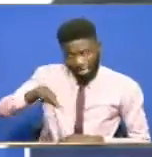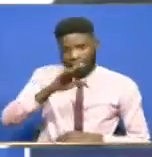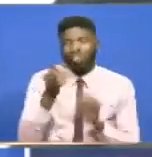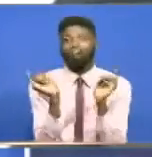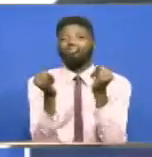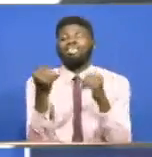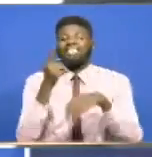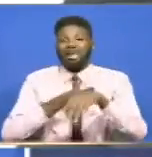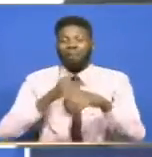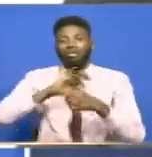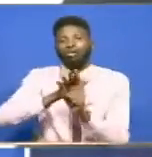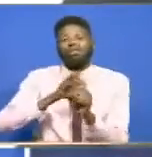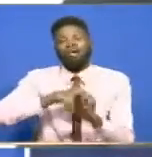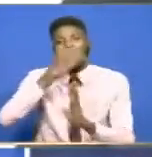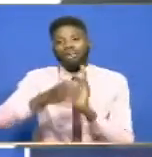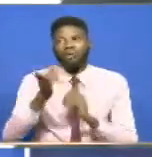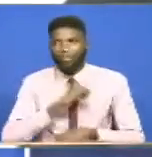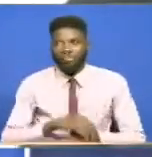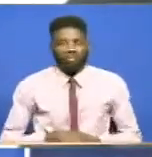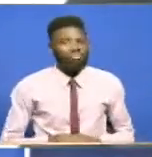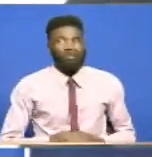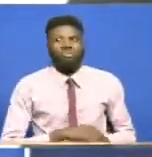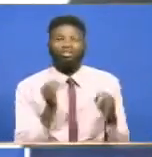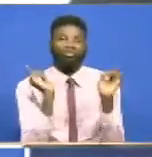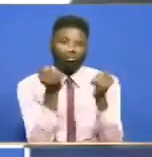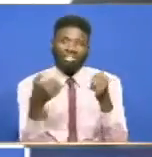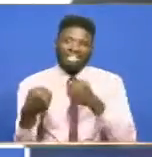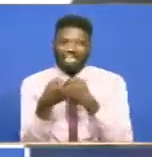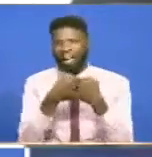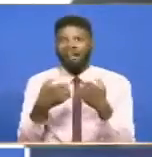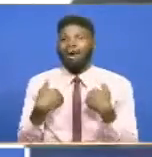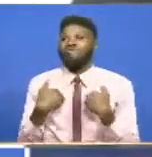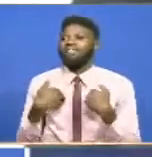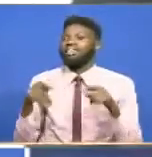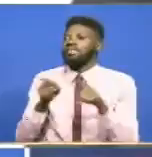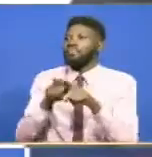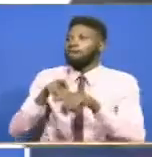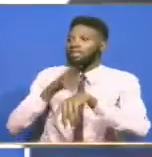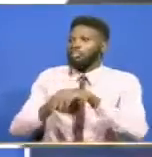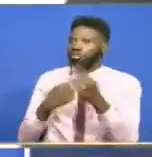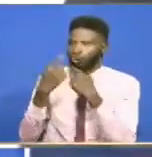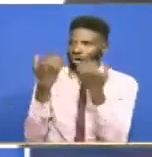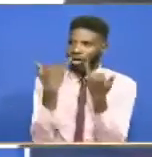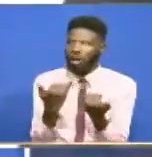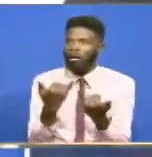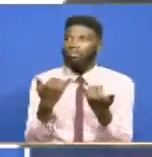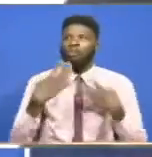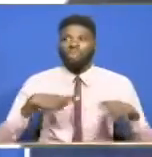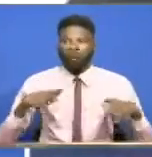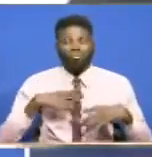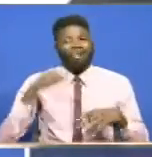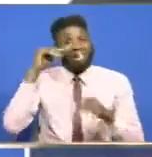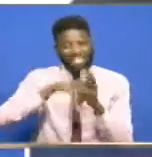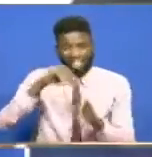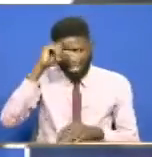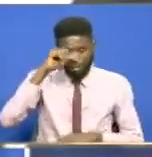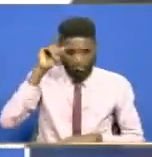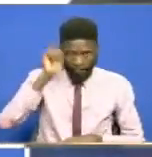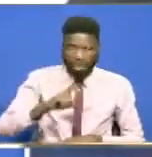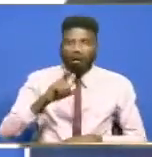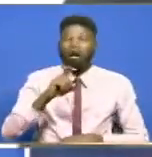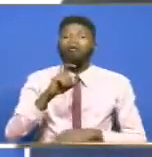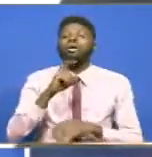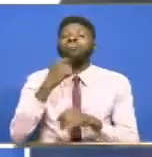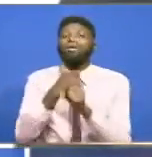as we speak. So the practitioners and the media industry and government and all stakeholders need to get together to reflect on their future